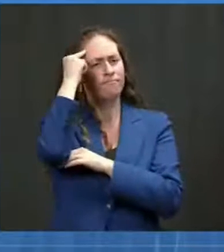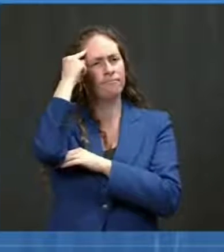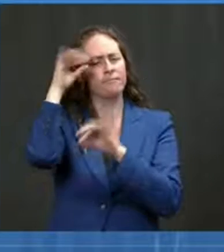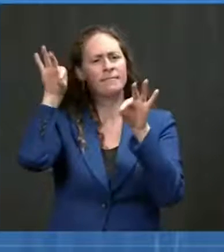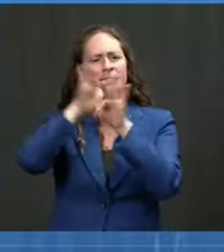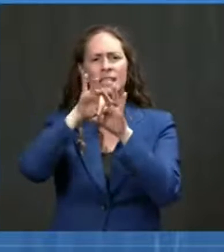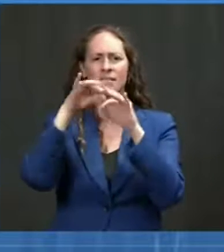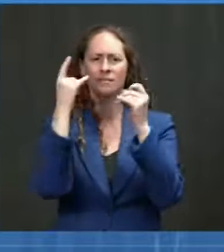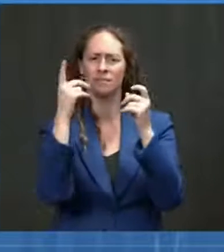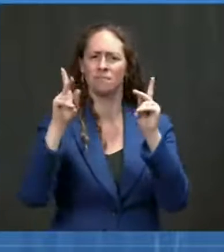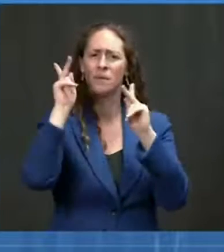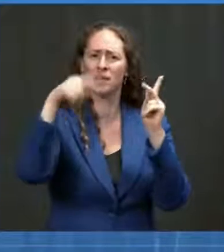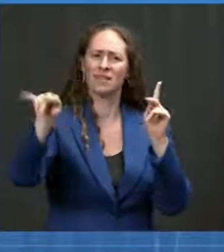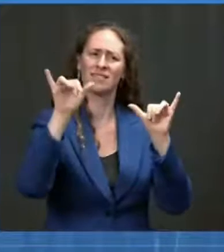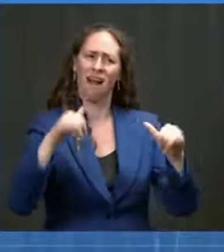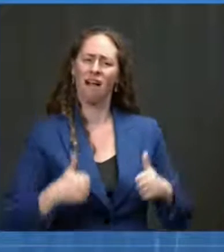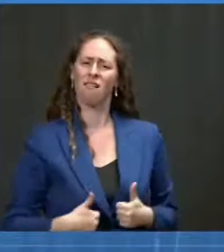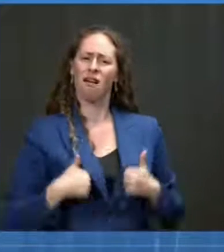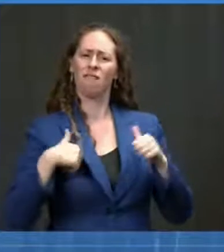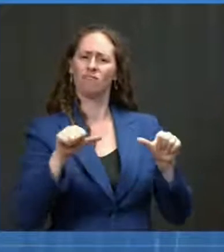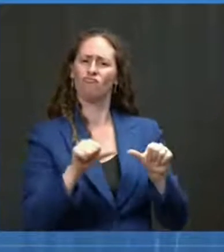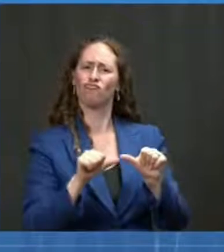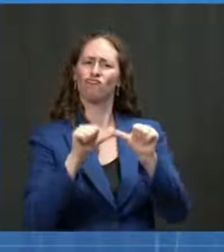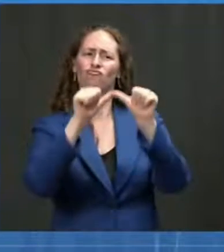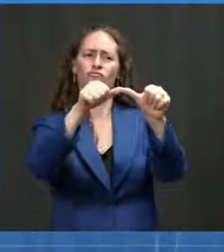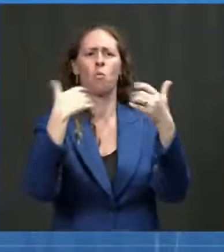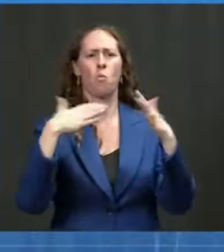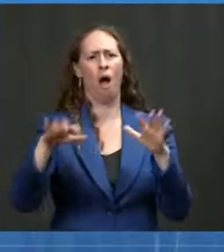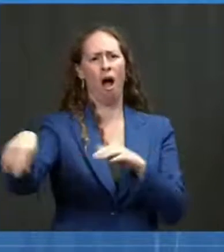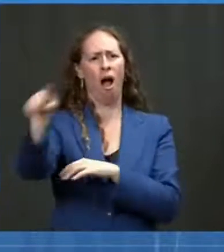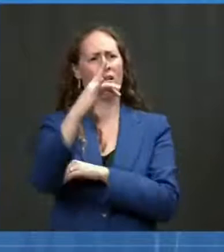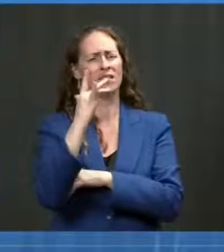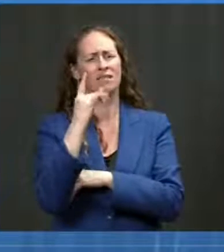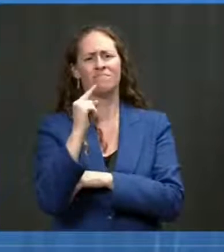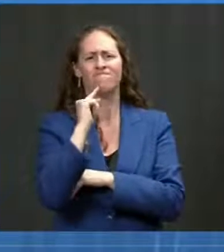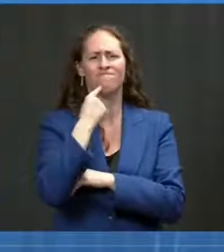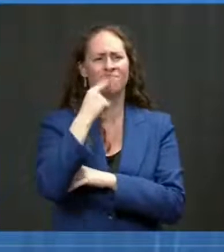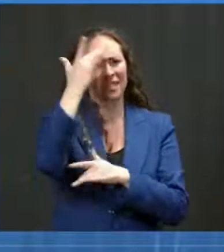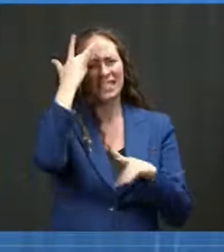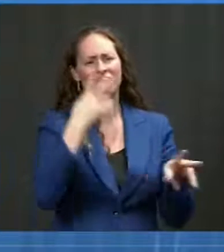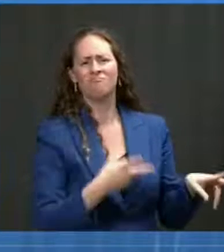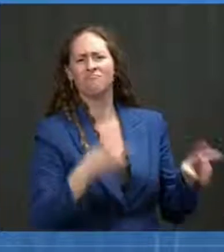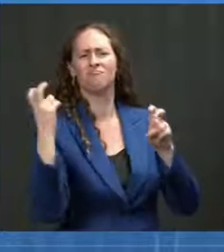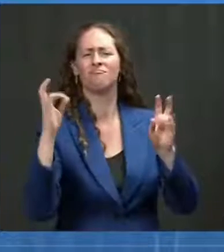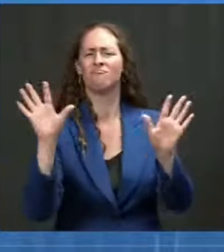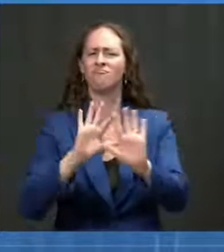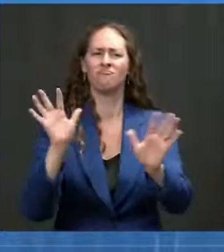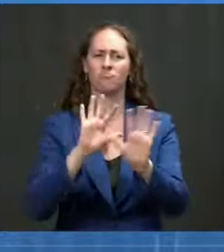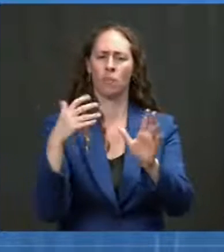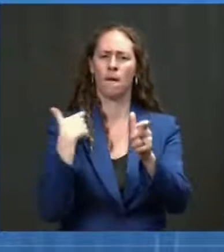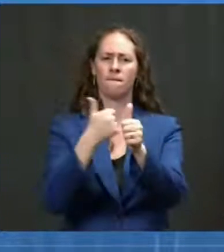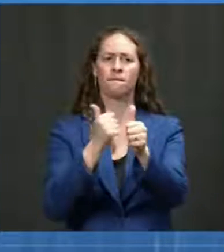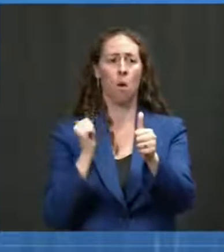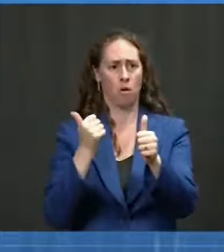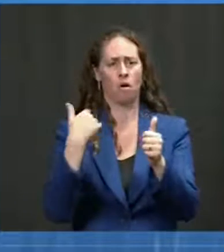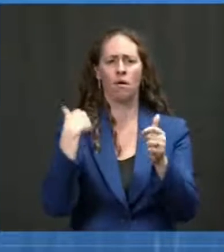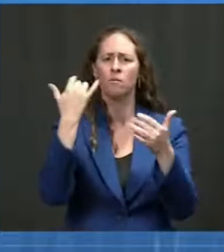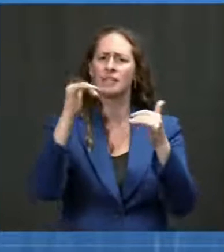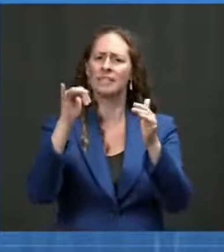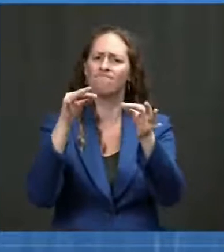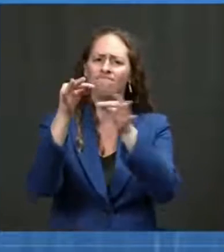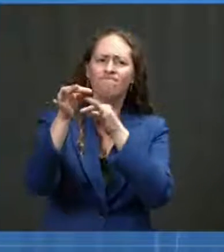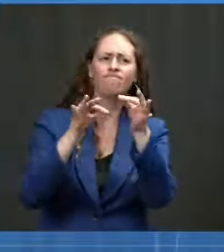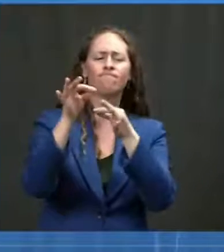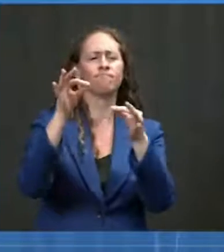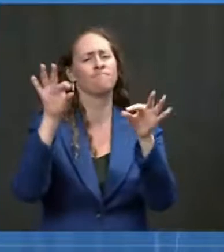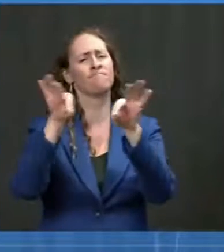The data we will publish today and next week demonstrate that vaccine effectiveness against SARS-CoV-2 infection is